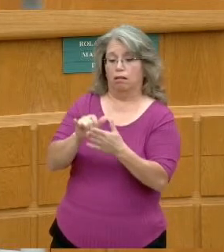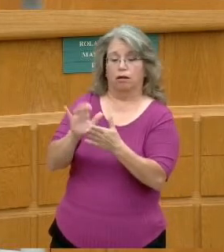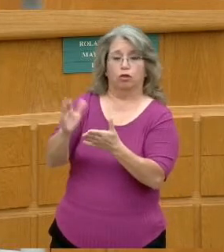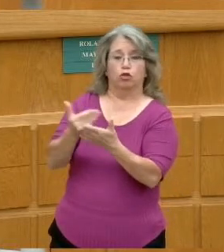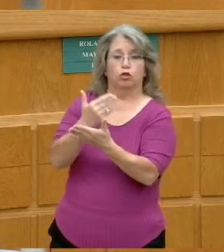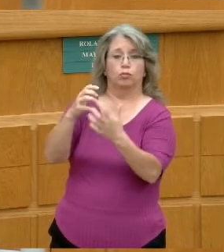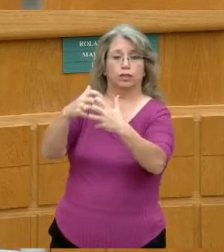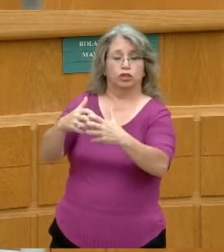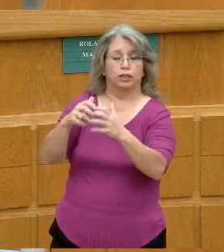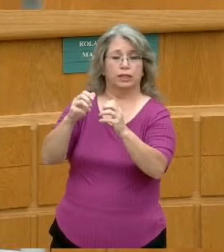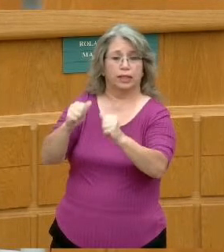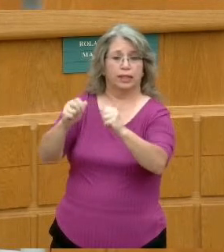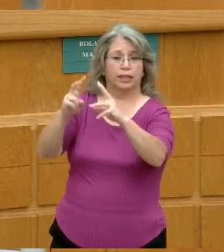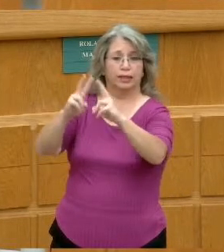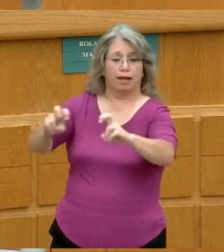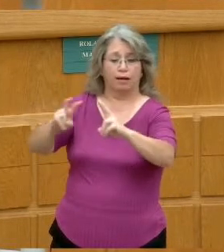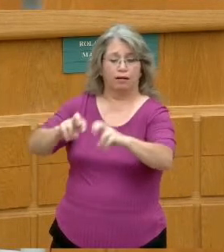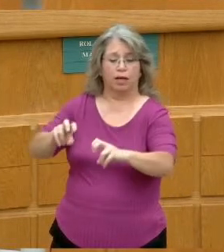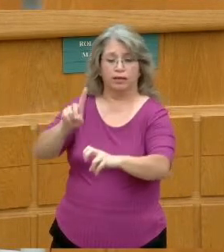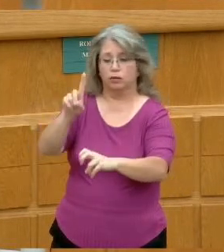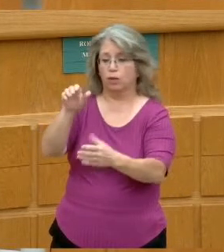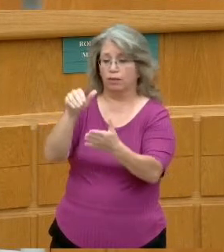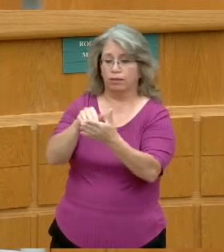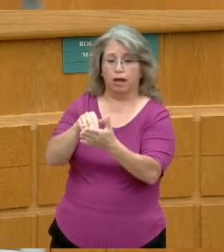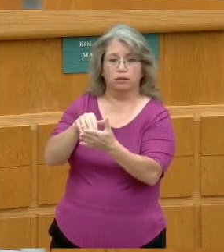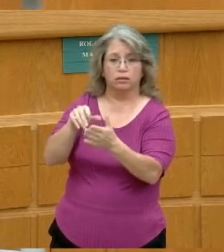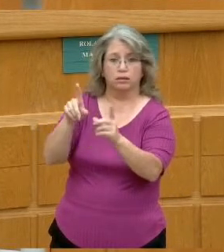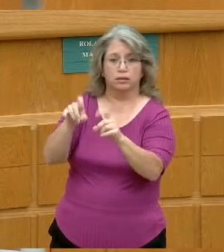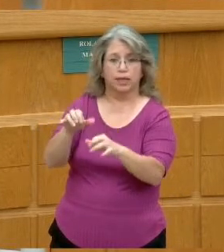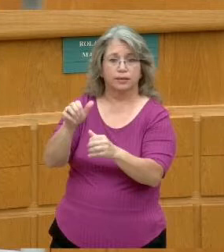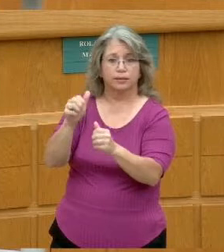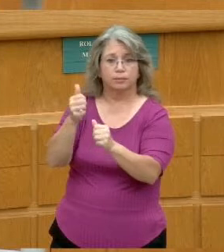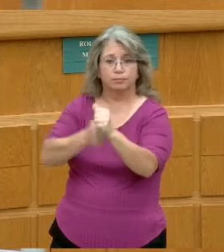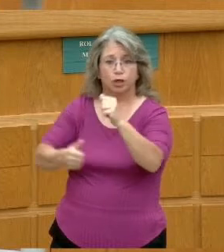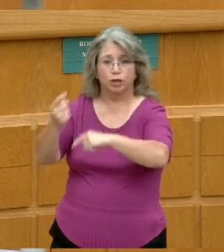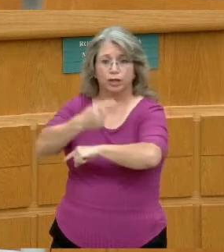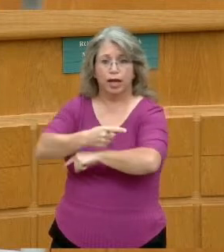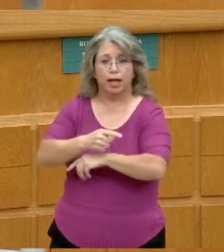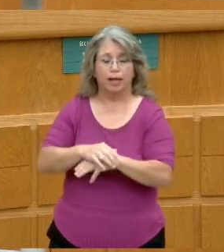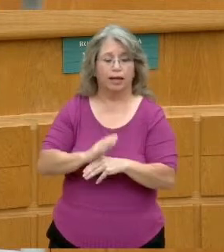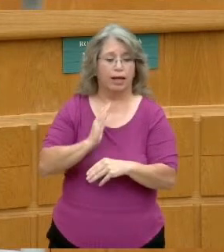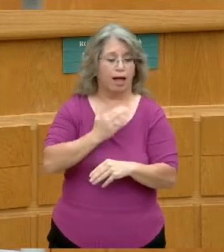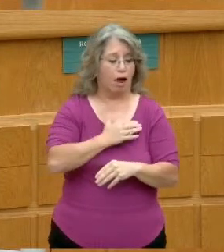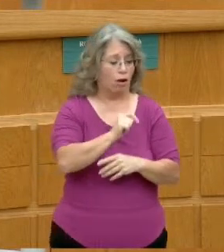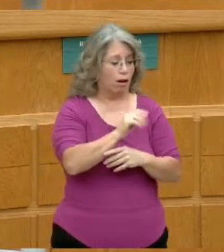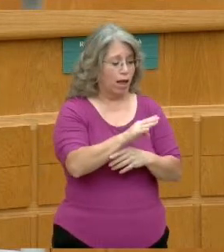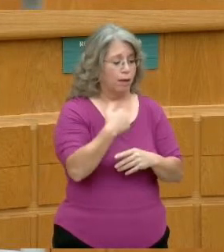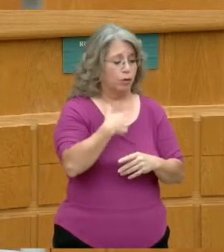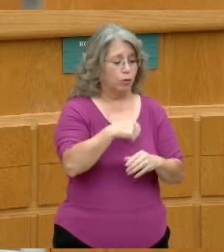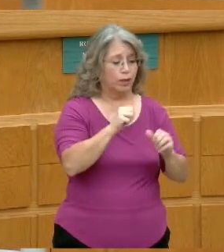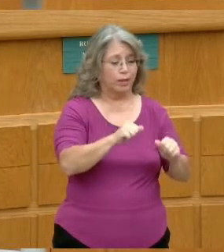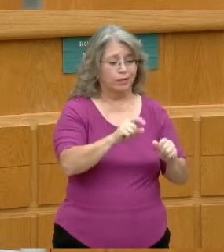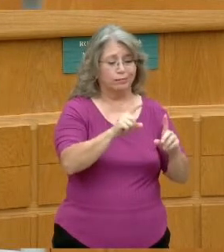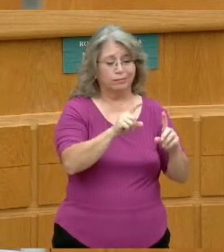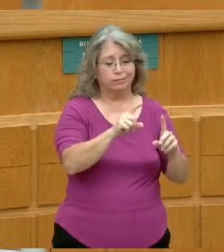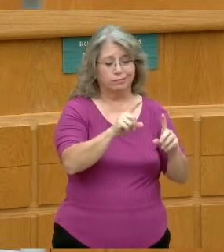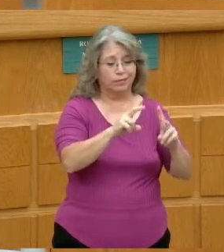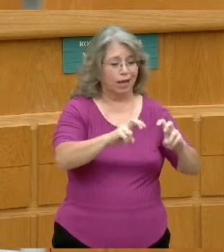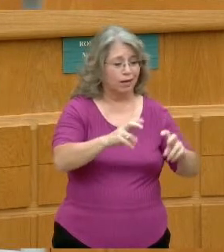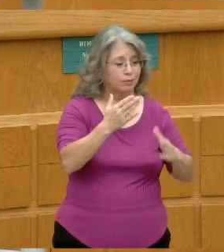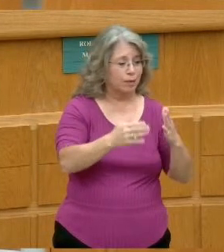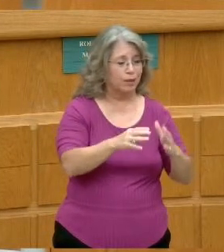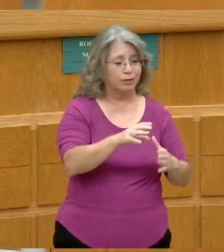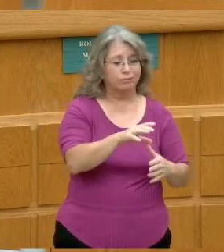labs, over an 8 to 12 hour period, we can do about 130, right? So if we had